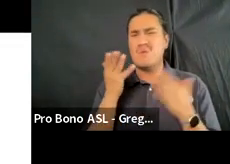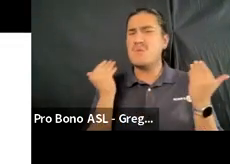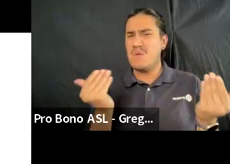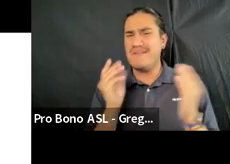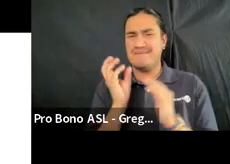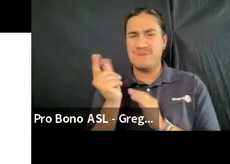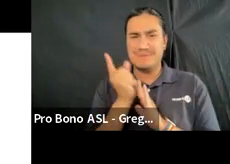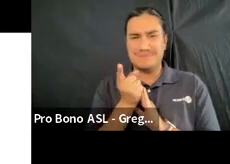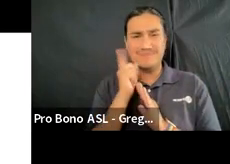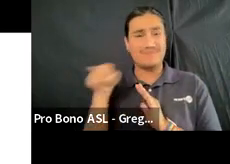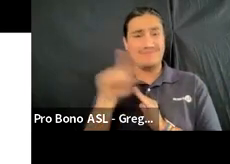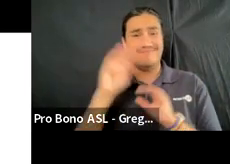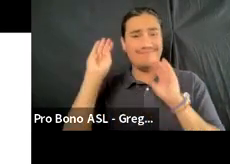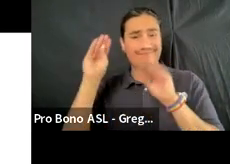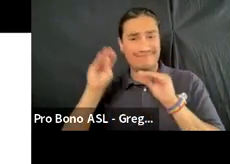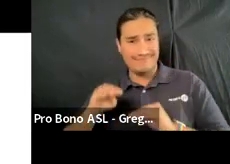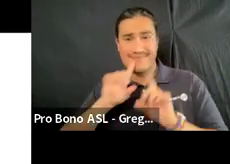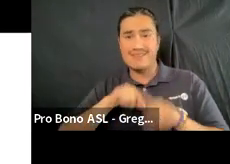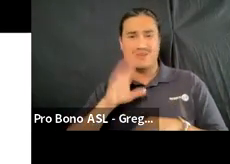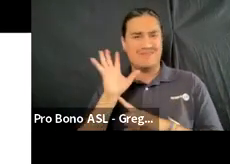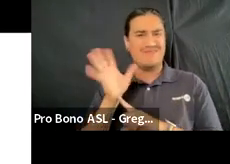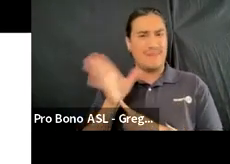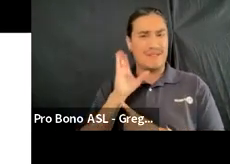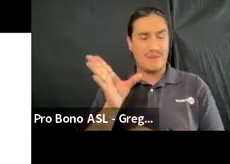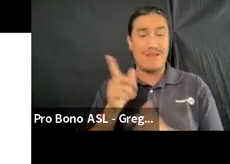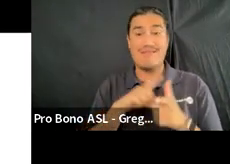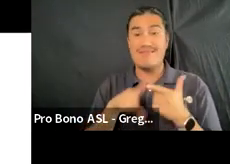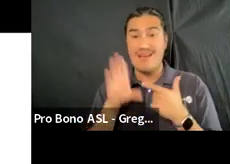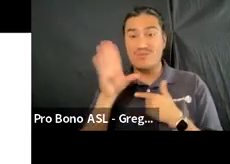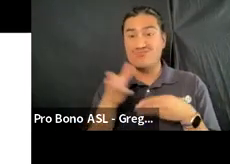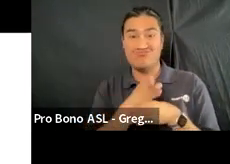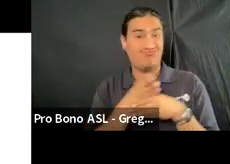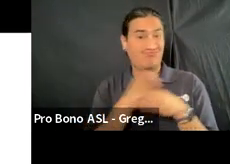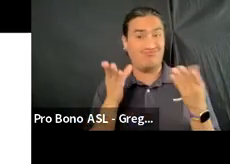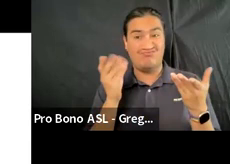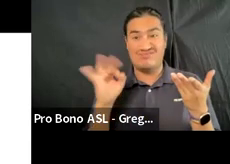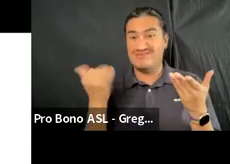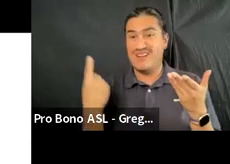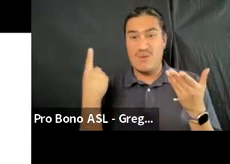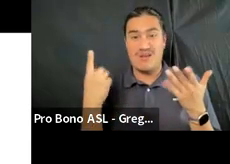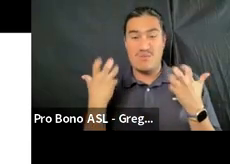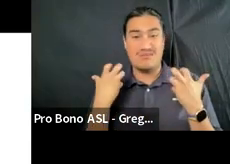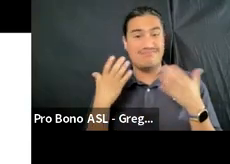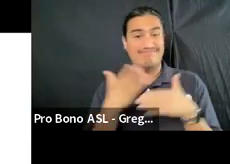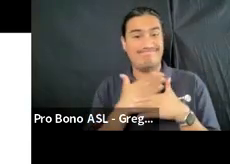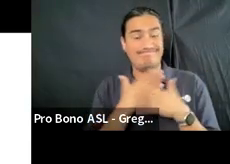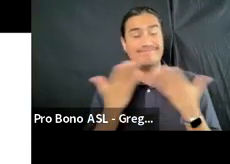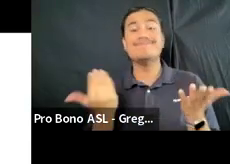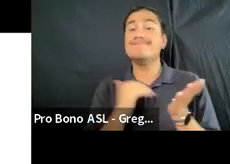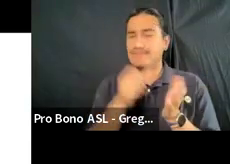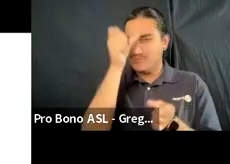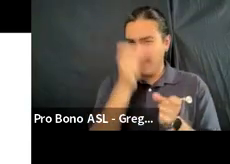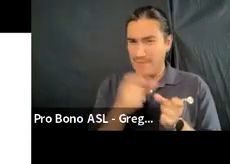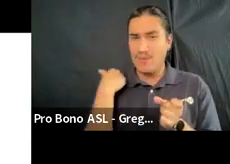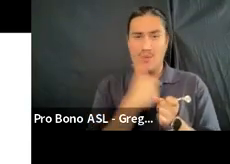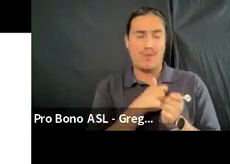to plug in those answers, just 5 minutes, and then we'll share if anyone is up to it. And remember, we're